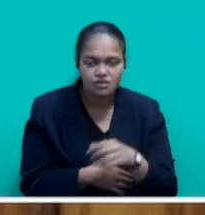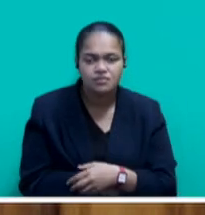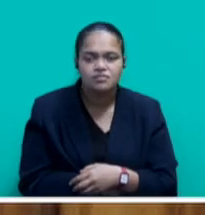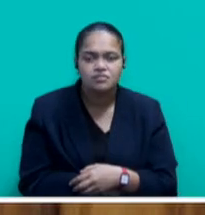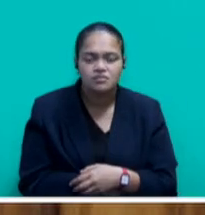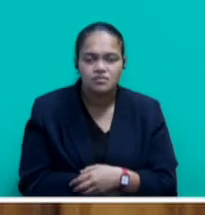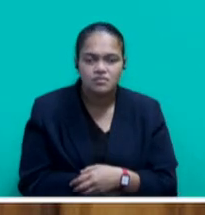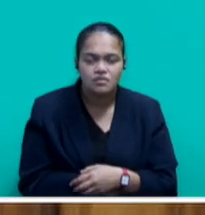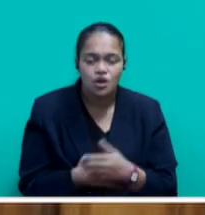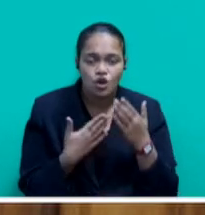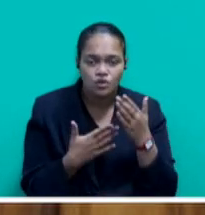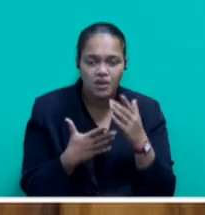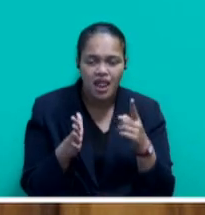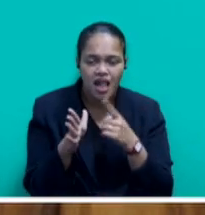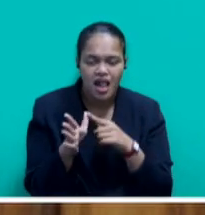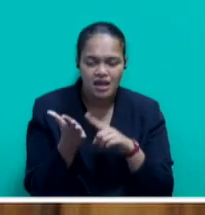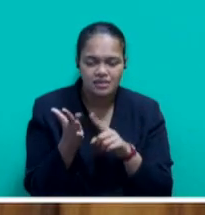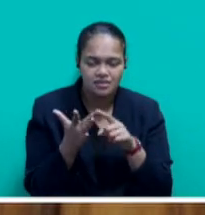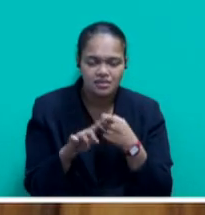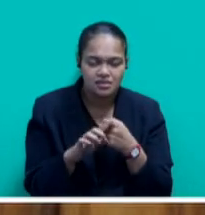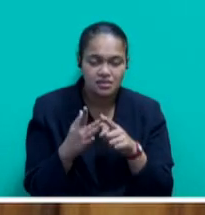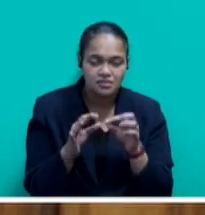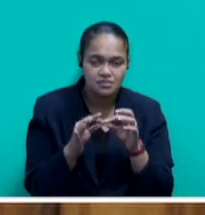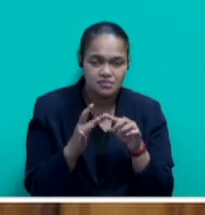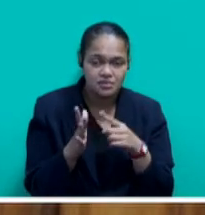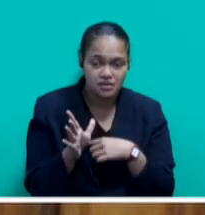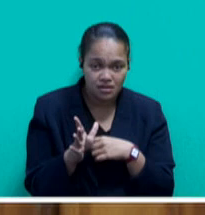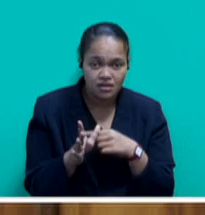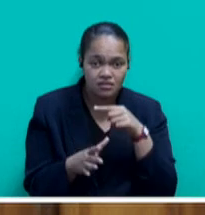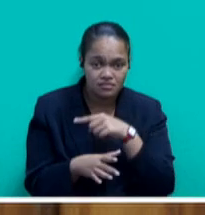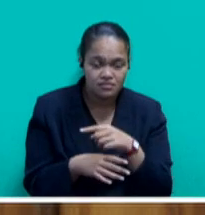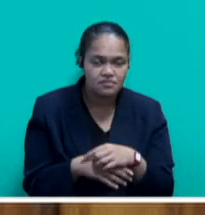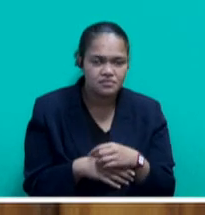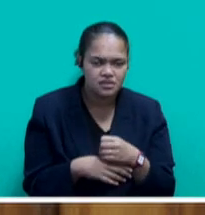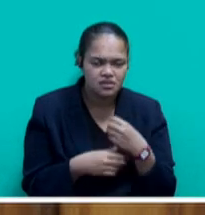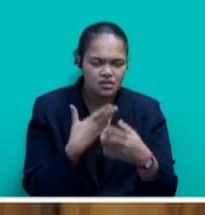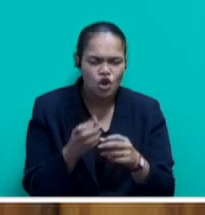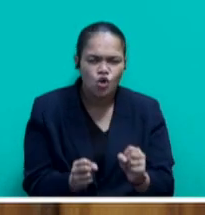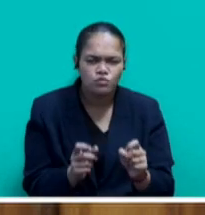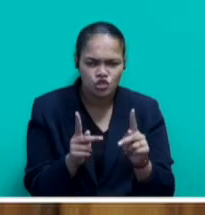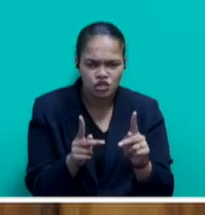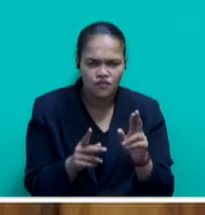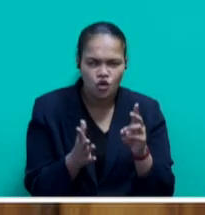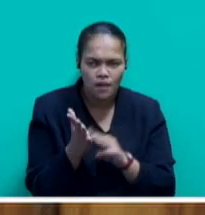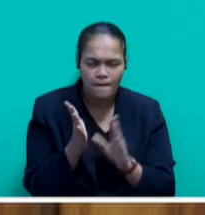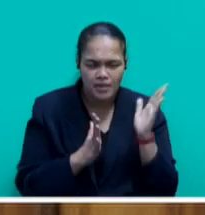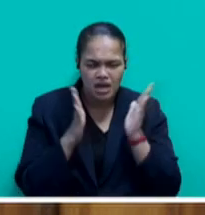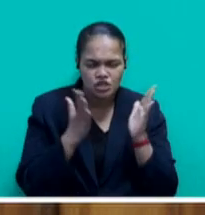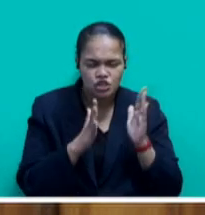Honorable Ali Kimbia yesterday alluded to the limited scholarships opportunity for Melanesian